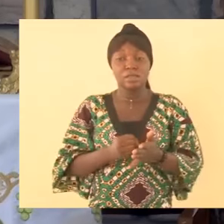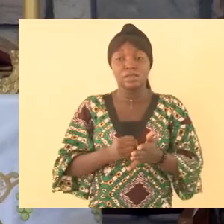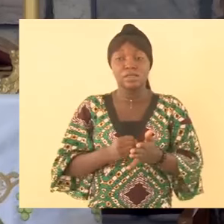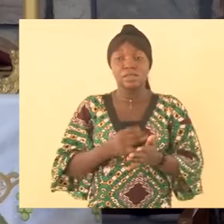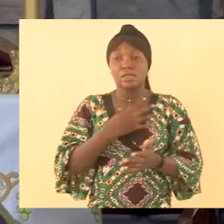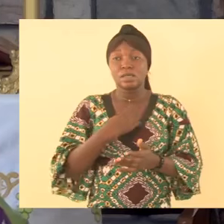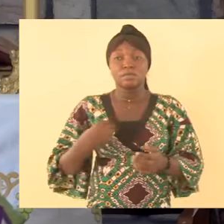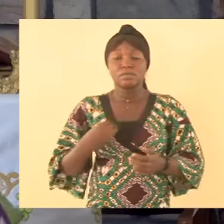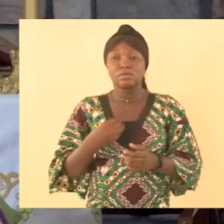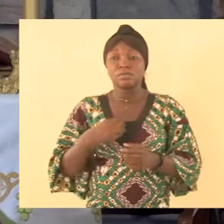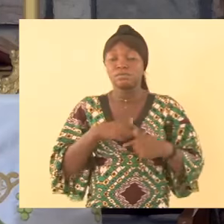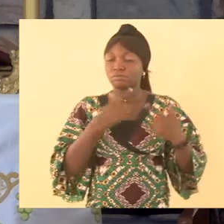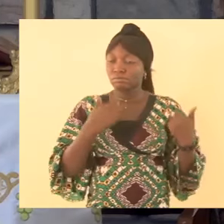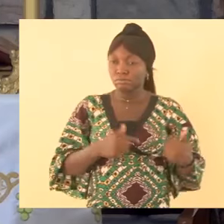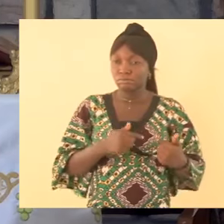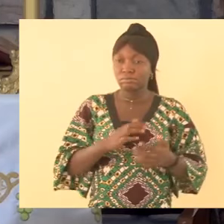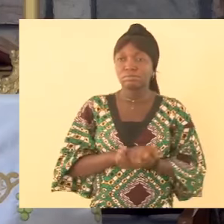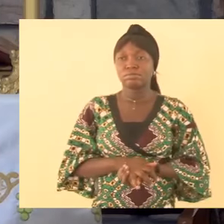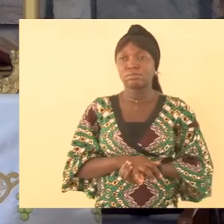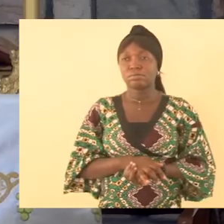acceptable and perfect.